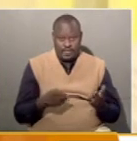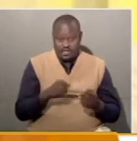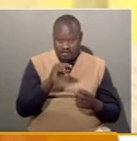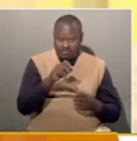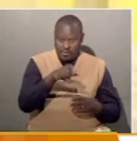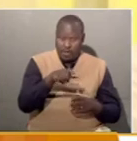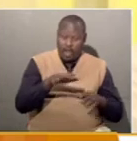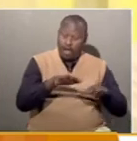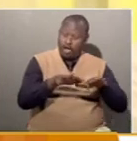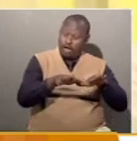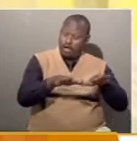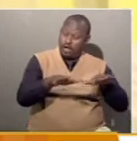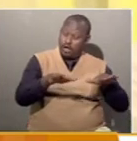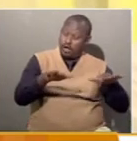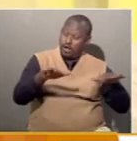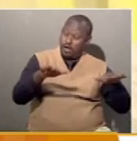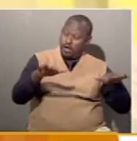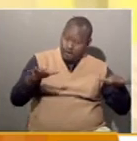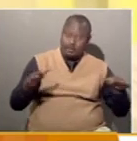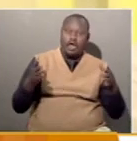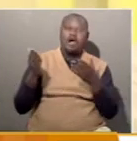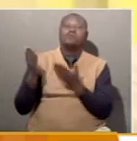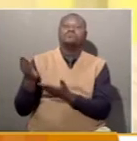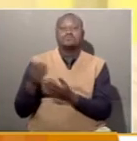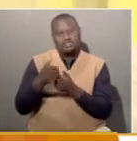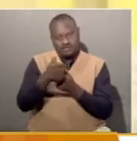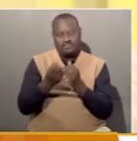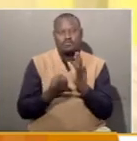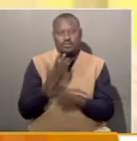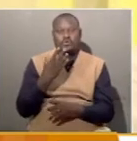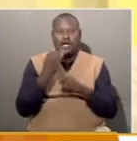land should be allowed to become outgrowers.